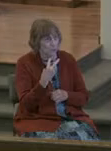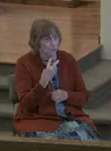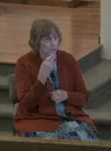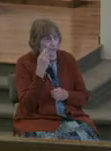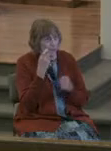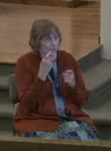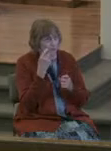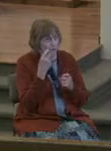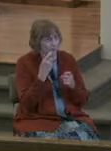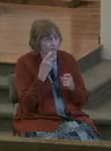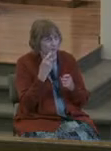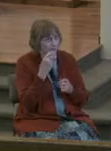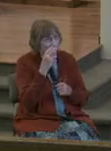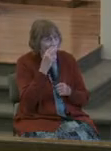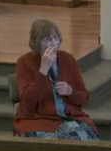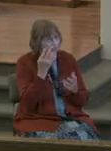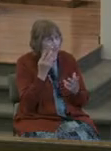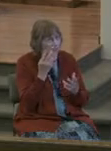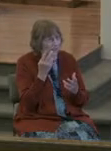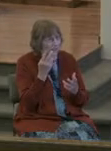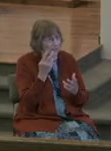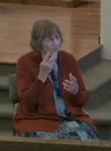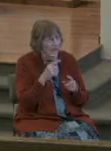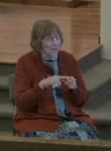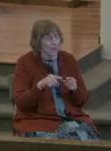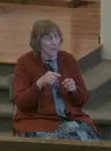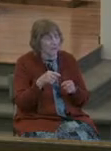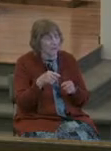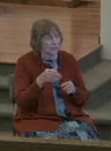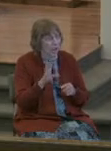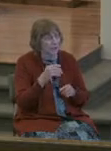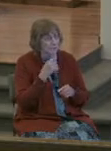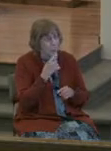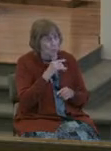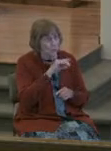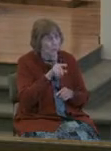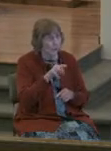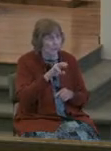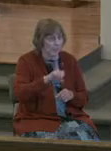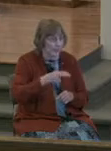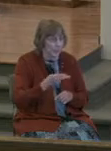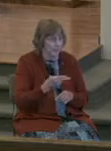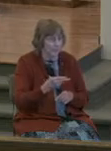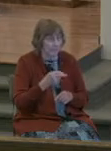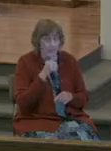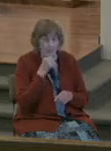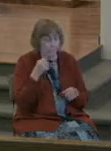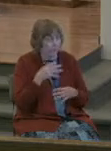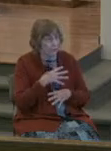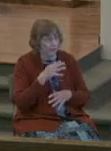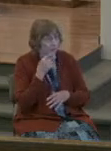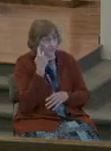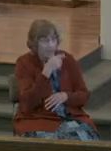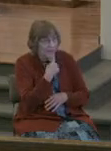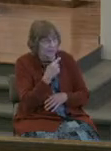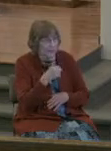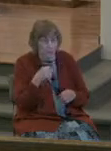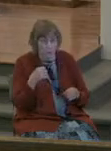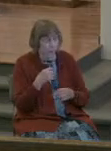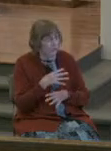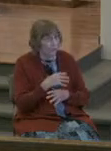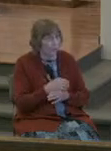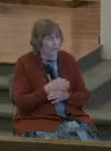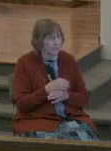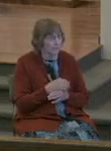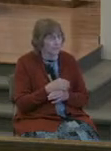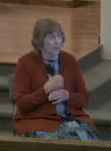oh no. But God told Jeremiah when he was called to preach to Israel, he said, don't fear their faces. Don't be afraid of their